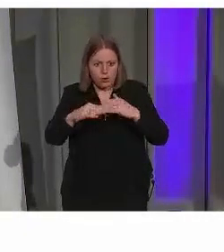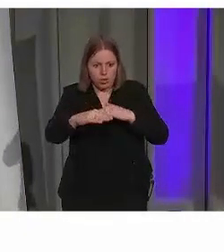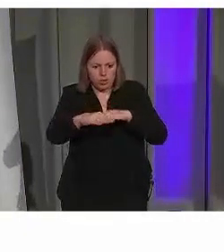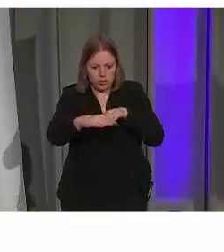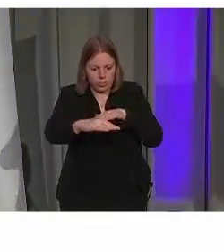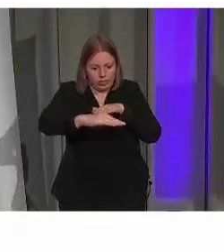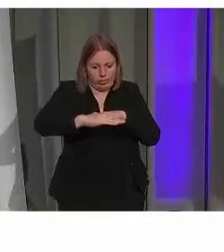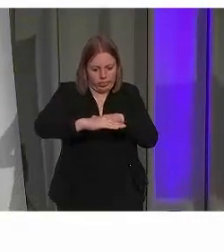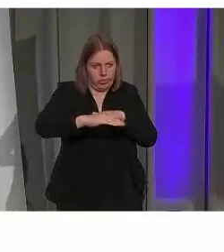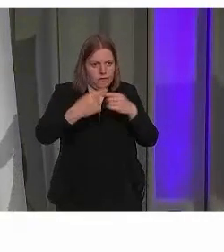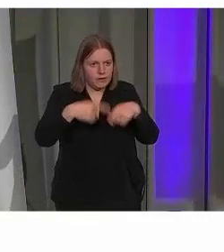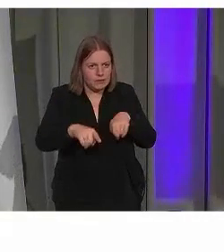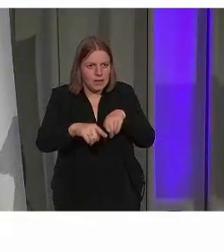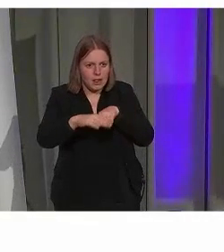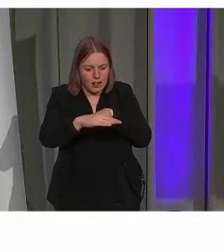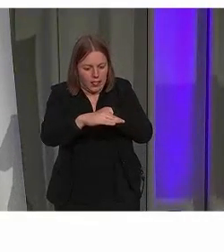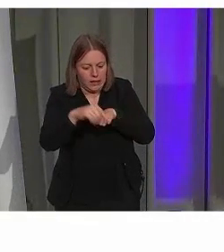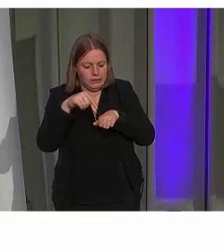well resolved,